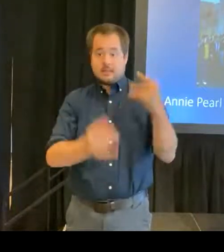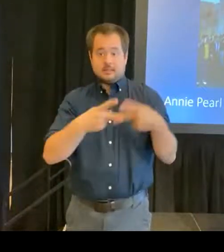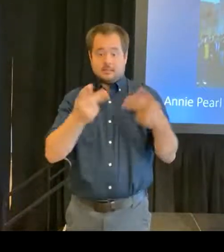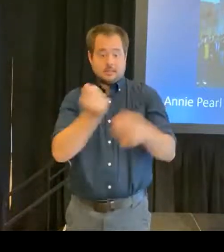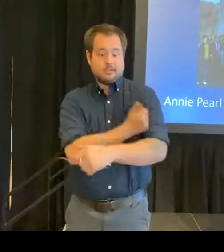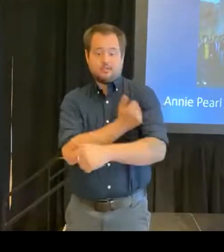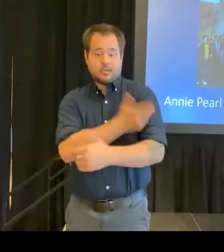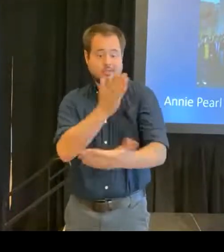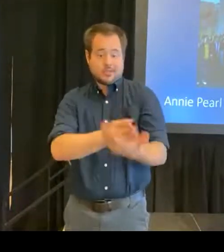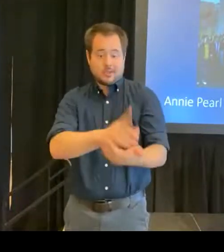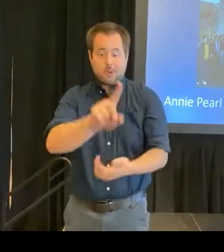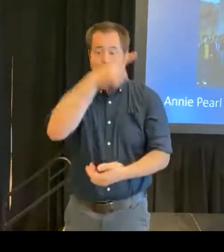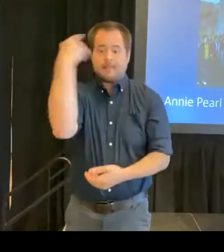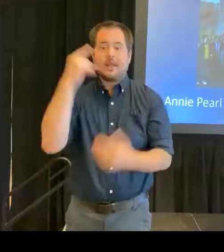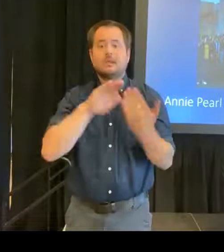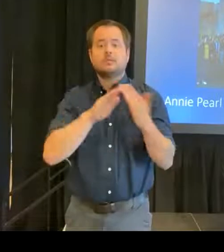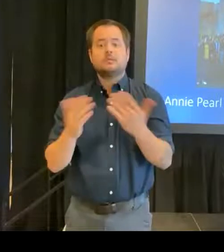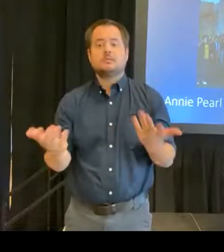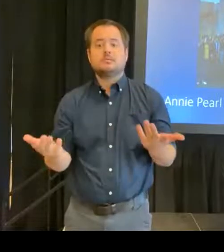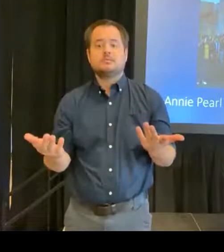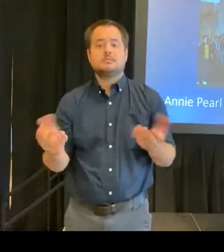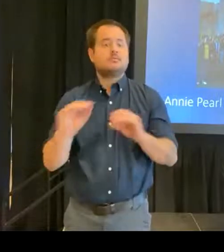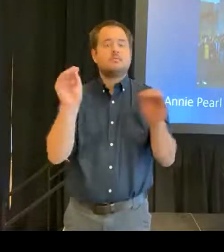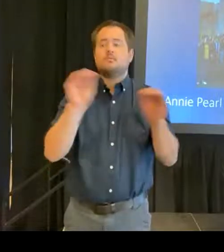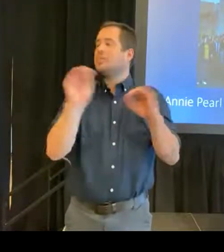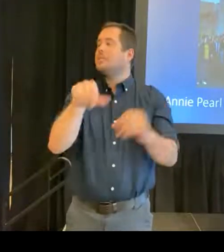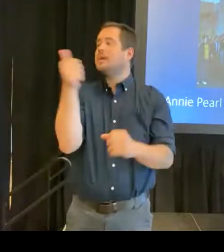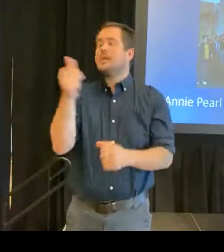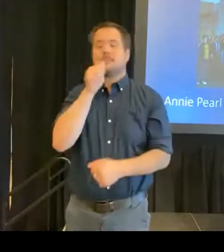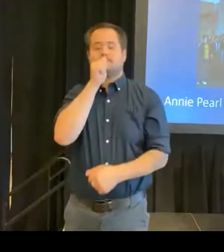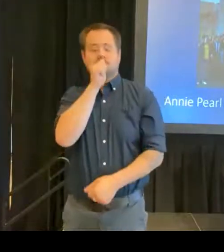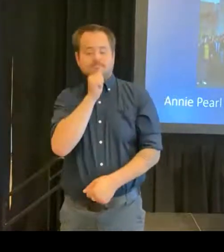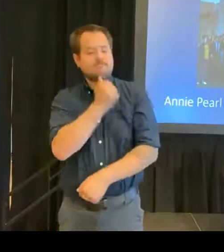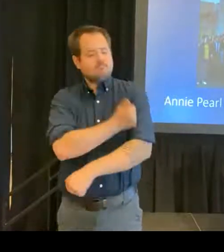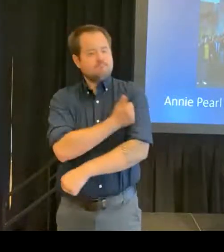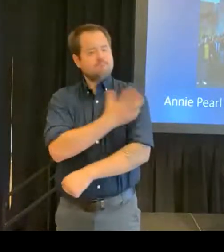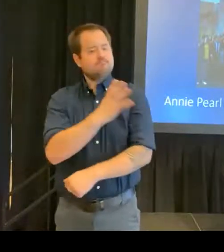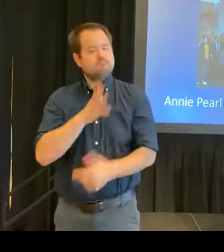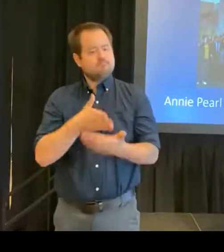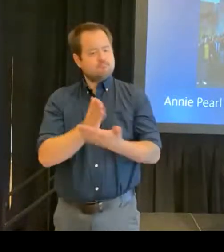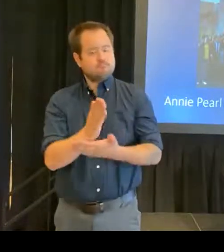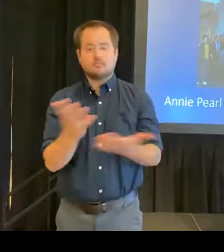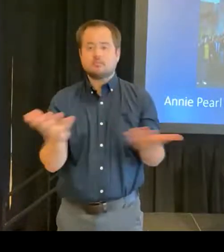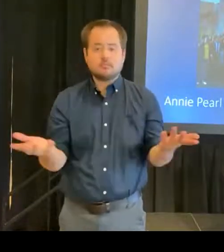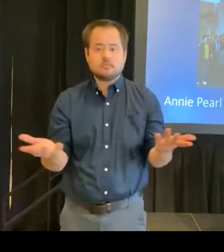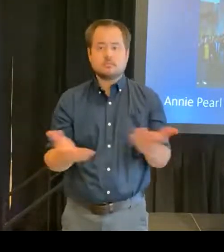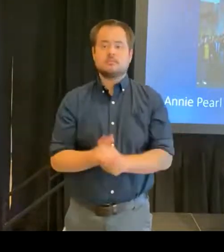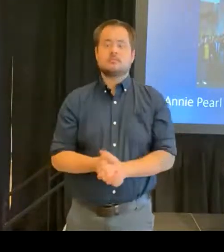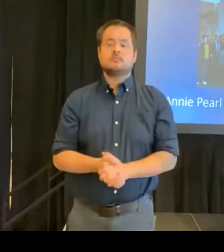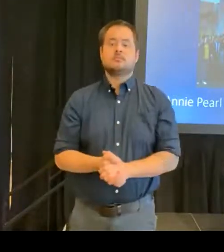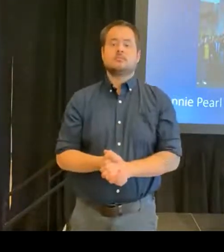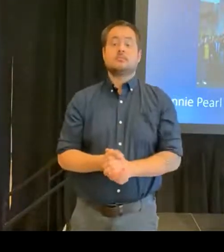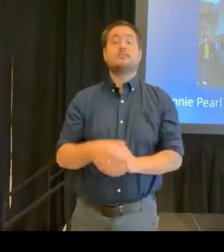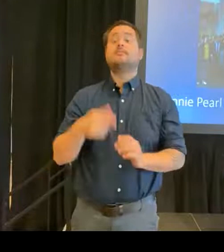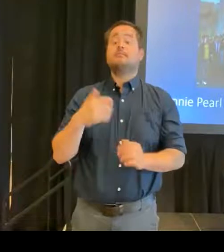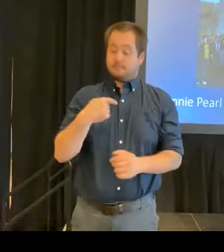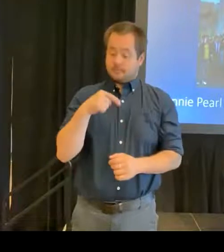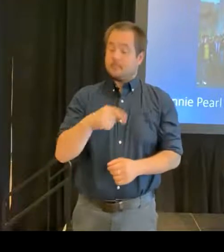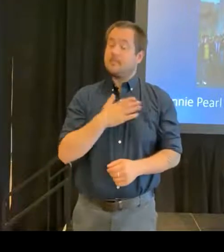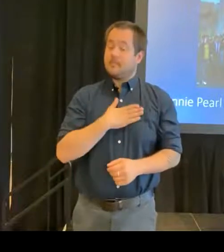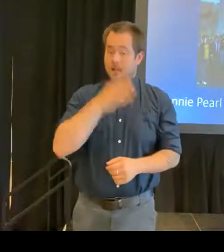community. No one else would tolerate this stuff. And another thing is, this is my